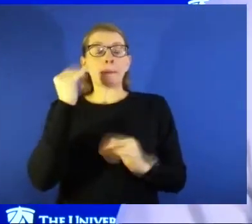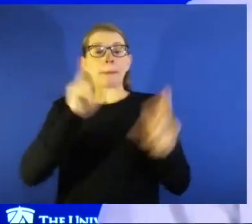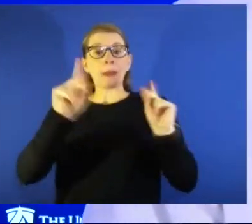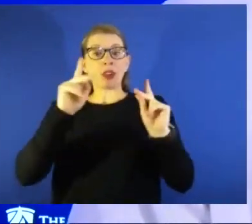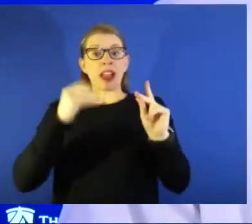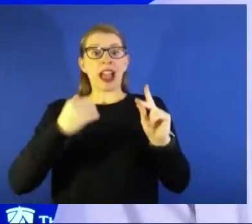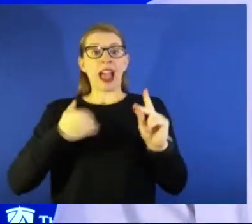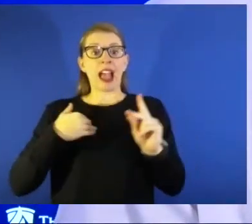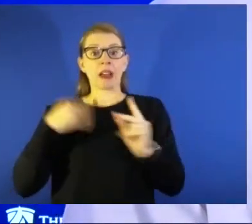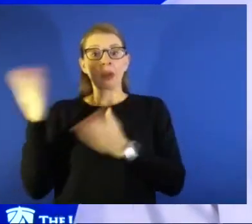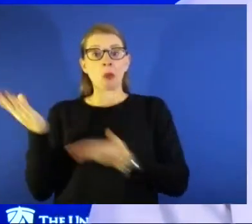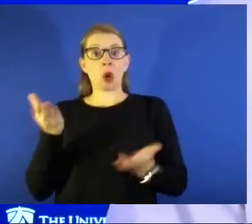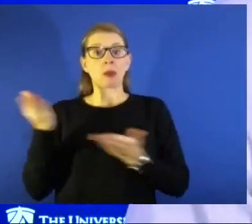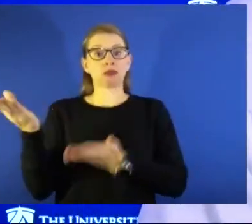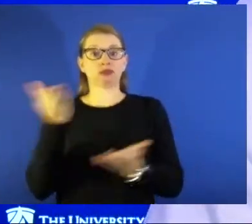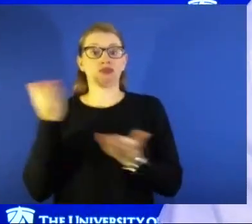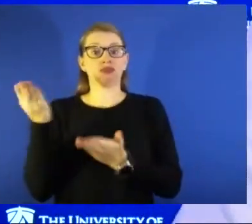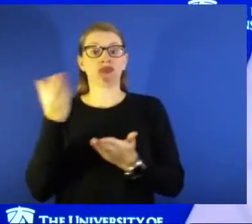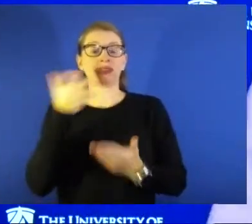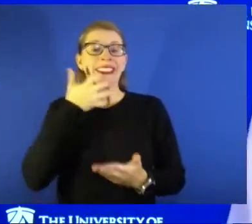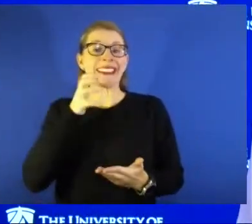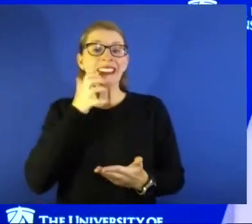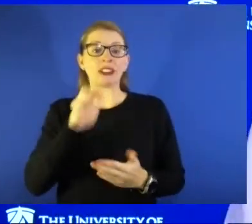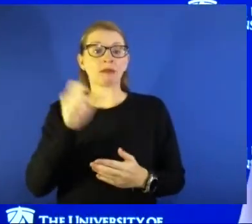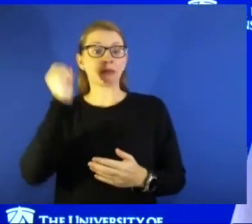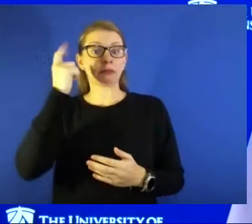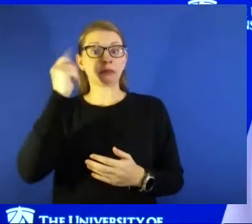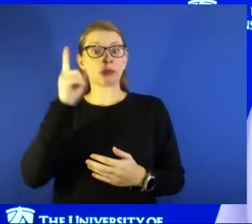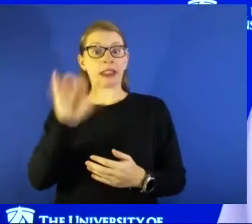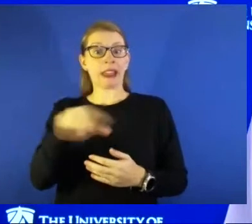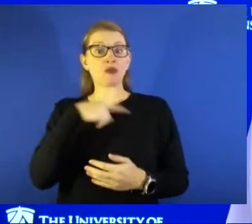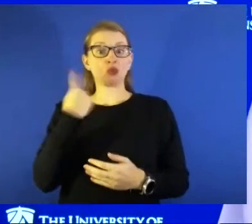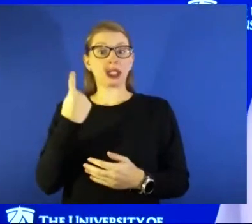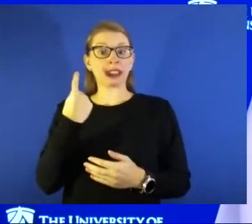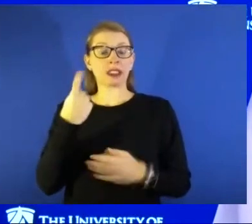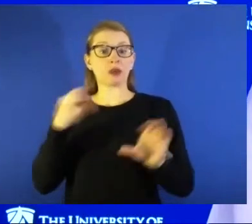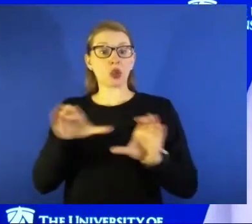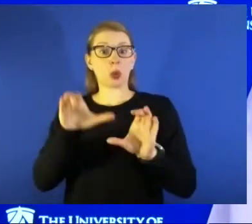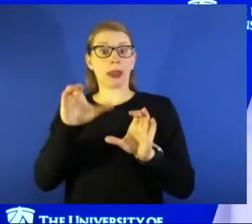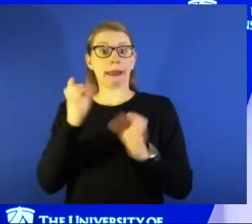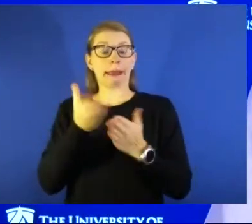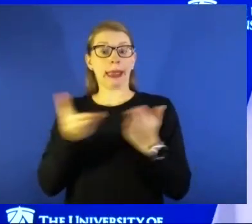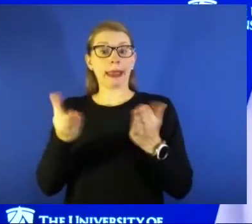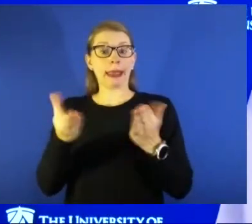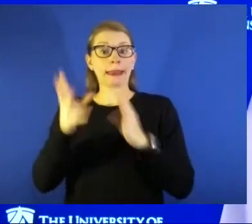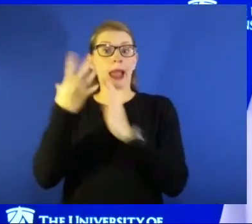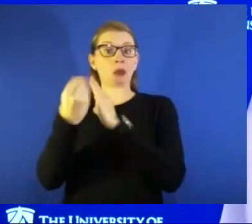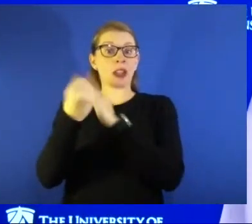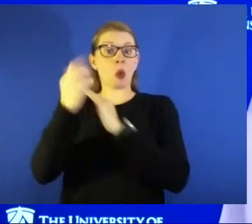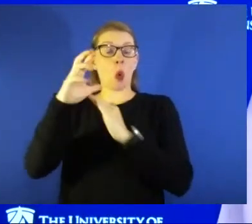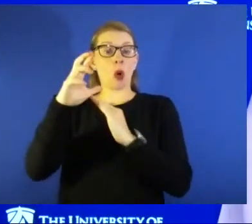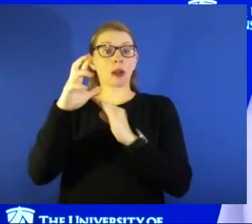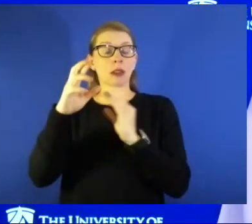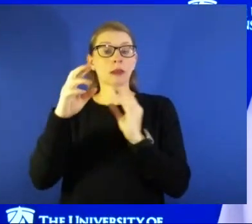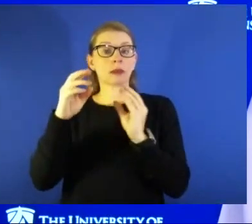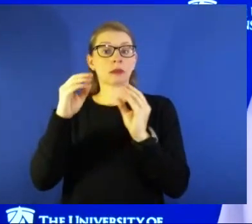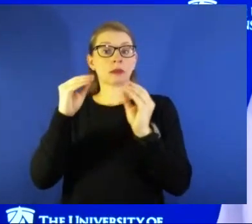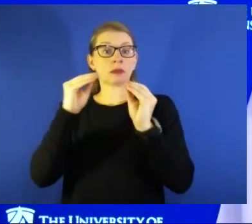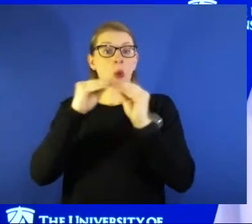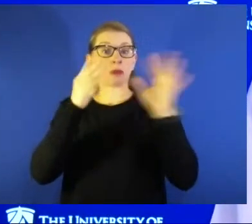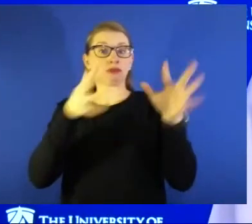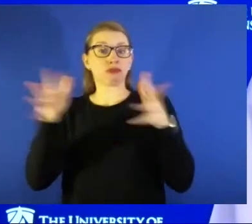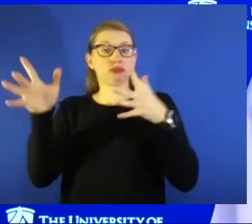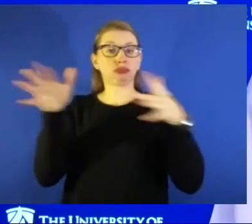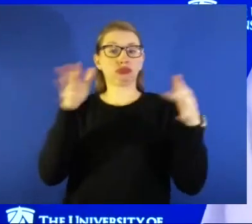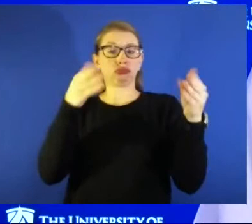now, using that, just understand that risk of doing things outdoors or in larger ventilated areas, well-ventilated